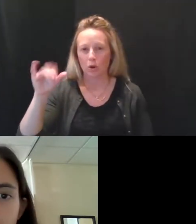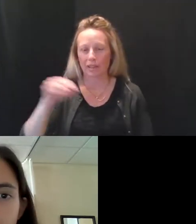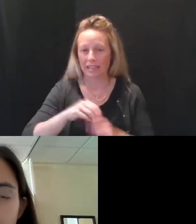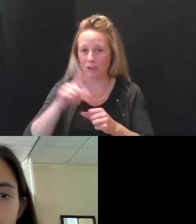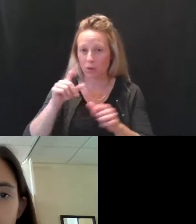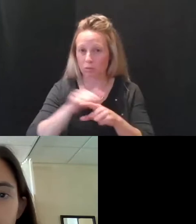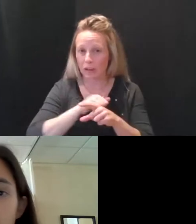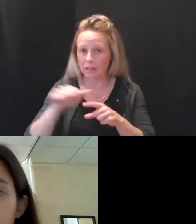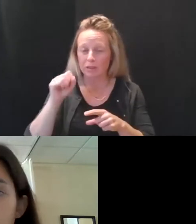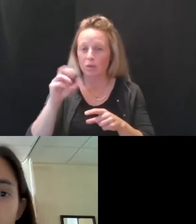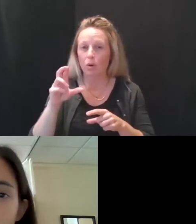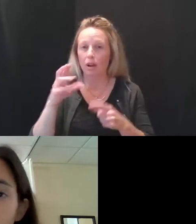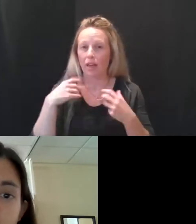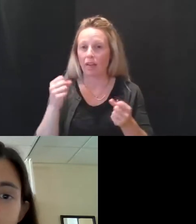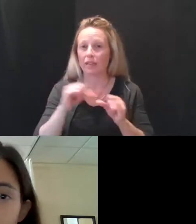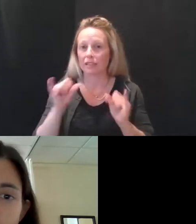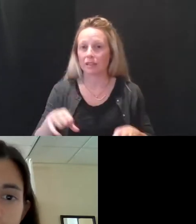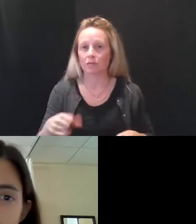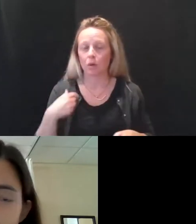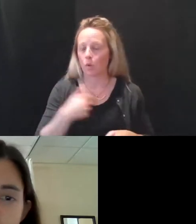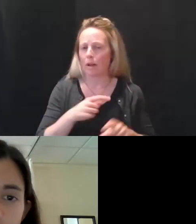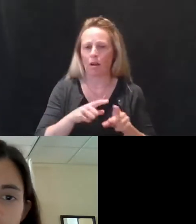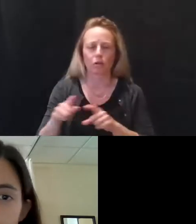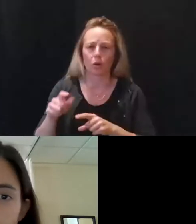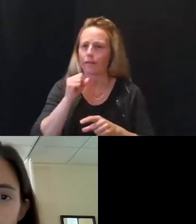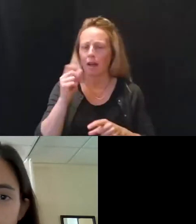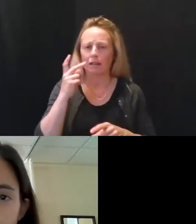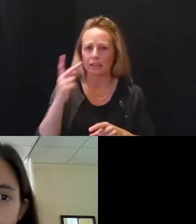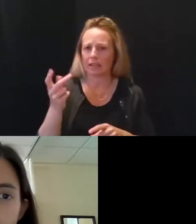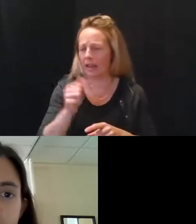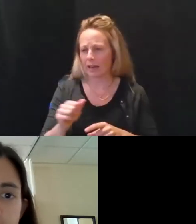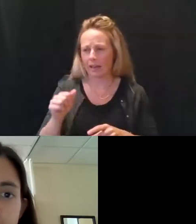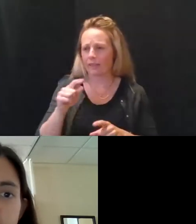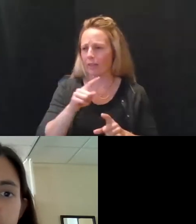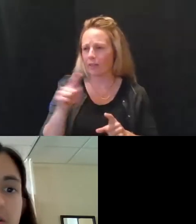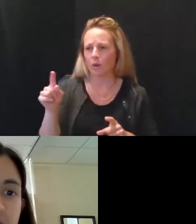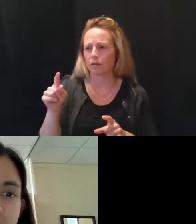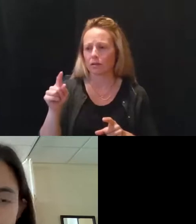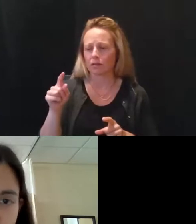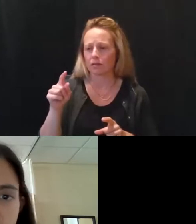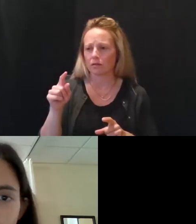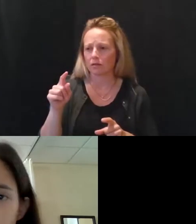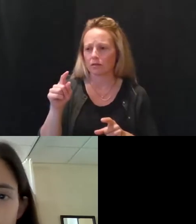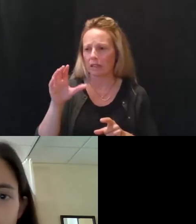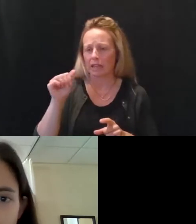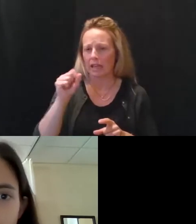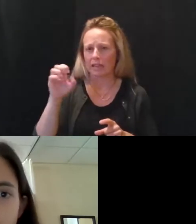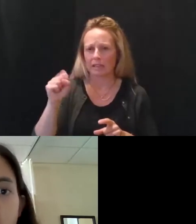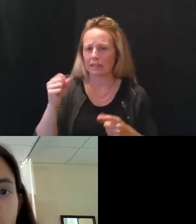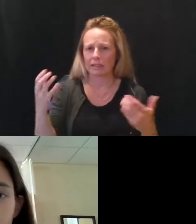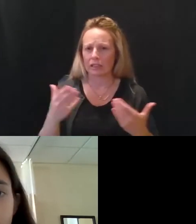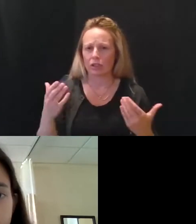your health system? Yes, we also have not seen any of those cases of MISC here, just like Dr. Kukreja